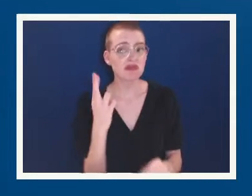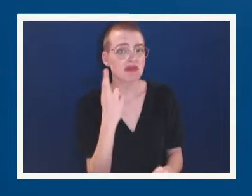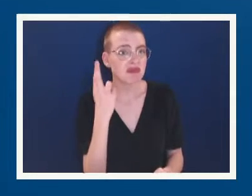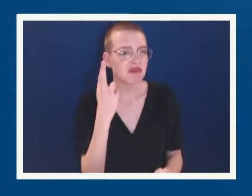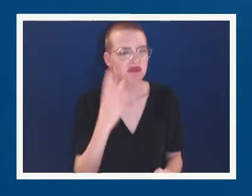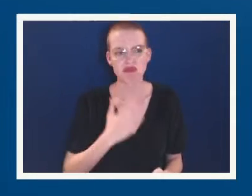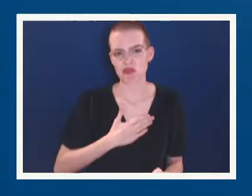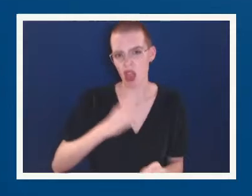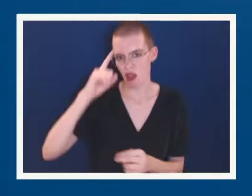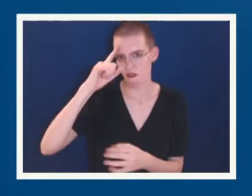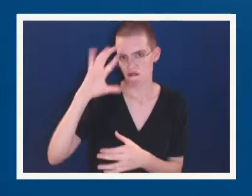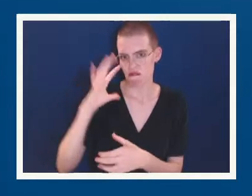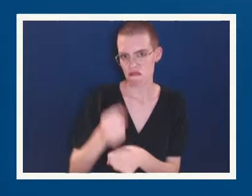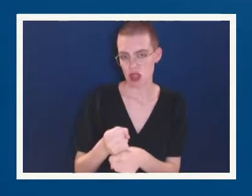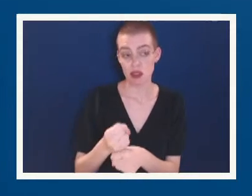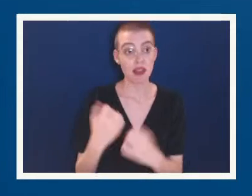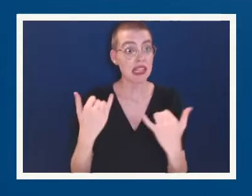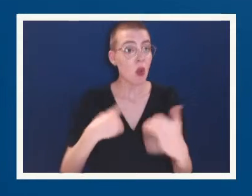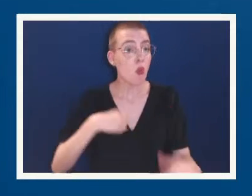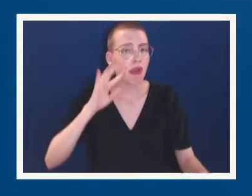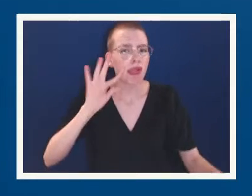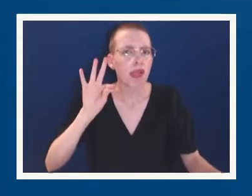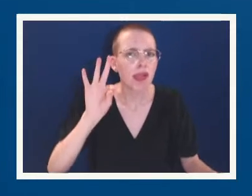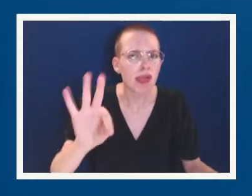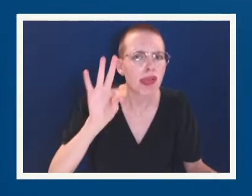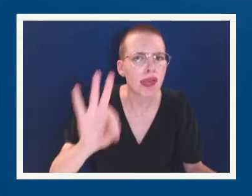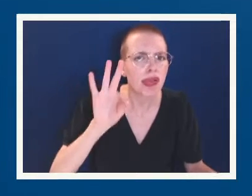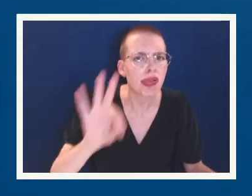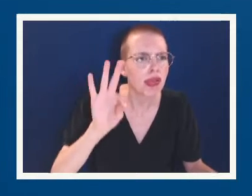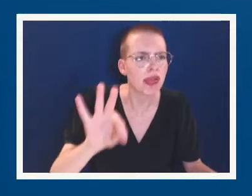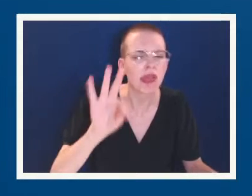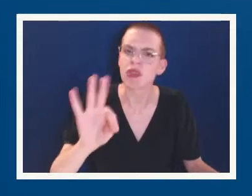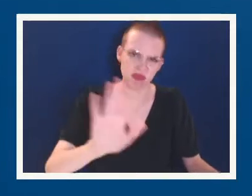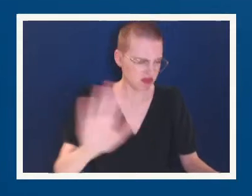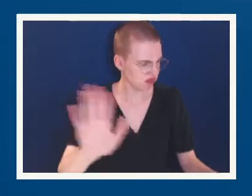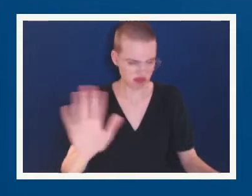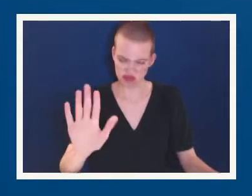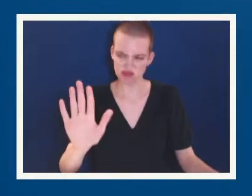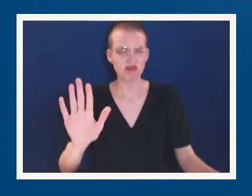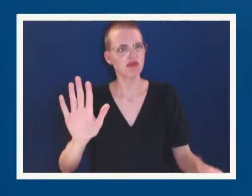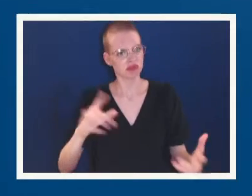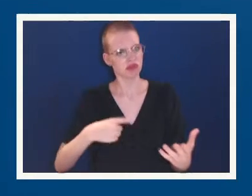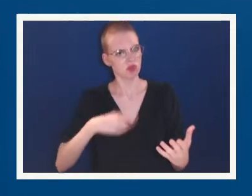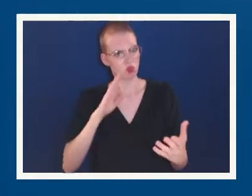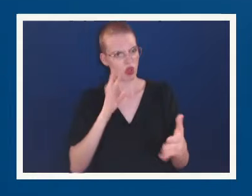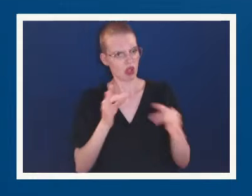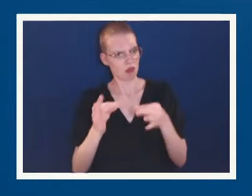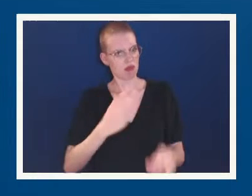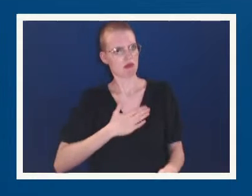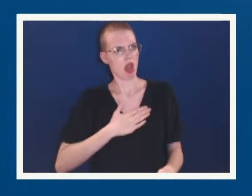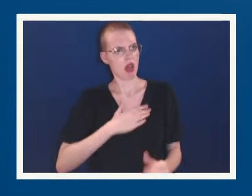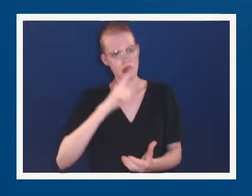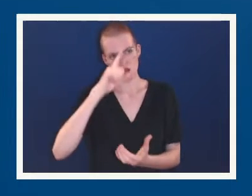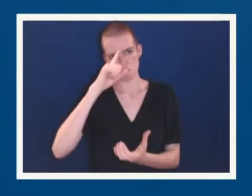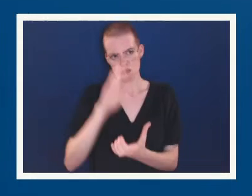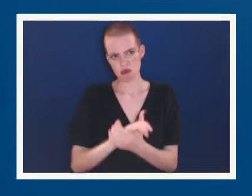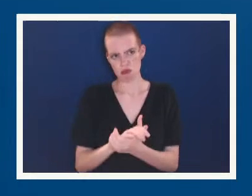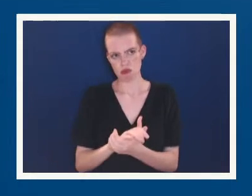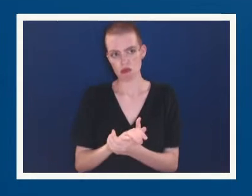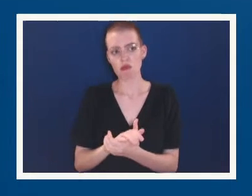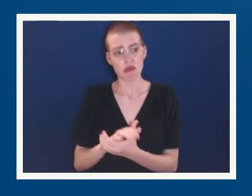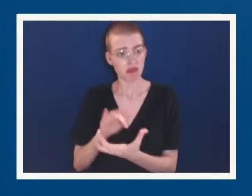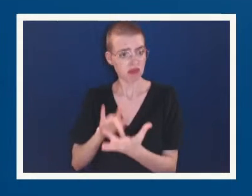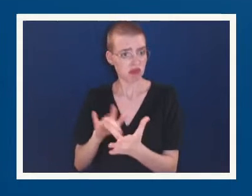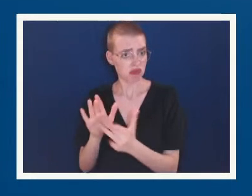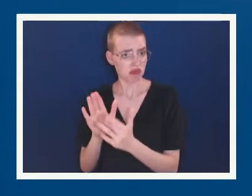not here to preach at you or tell you what to believe or to believe at all, but I want you to know what I believe. You see, my scripture teaches me